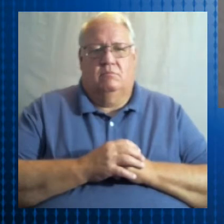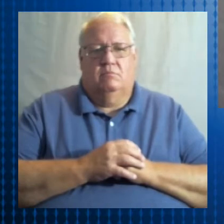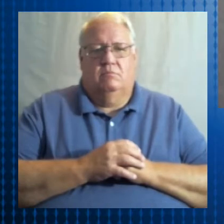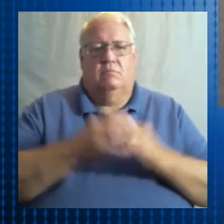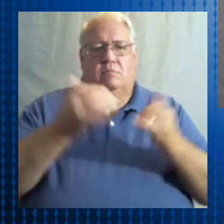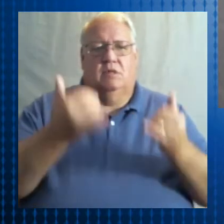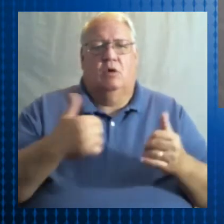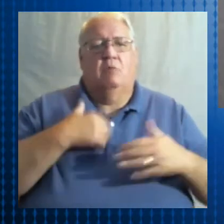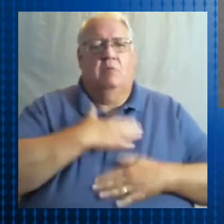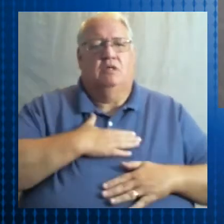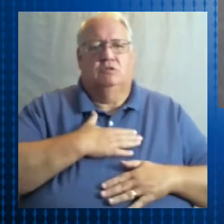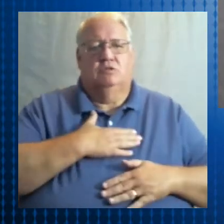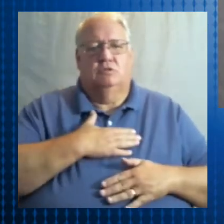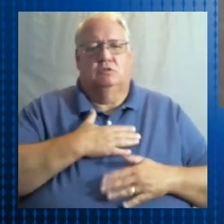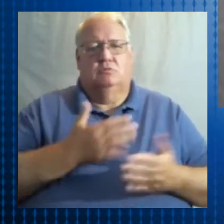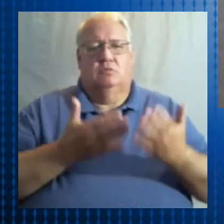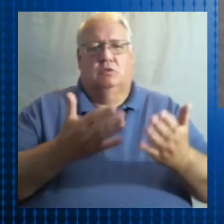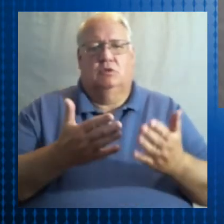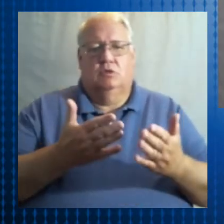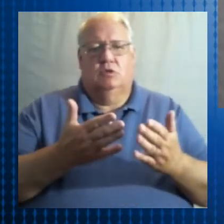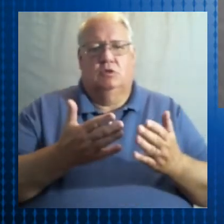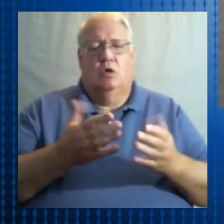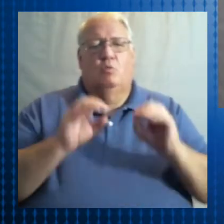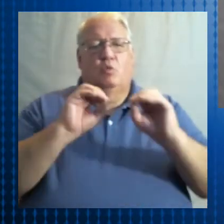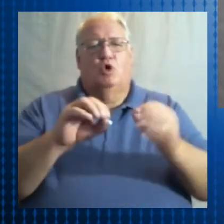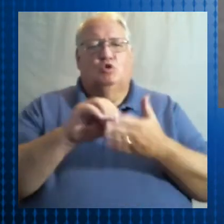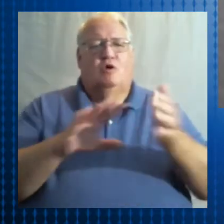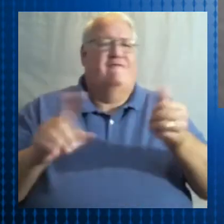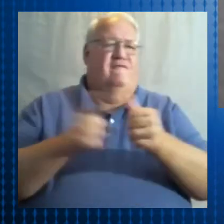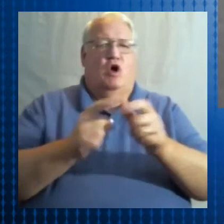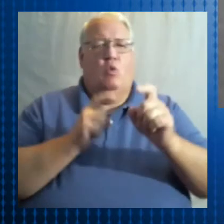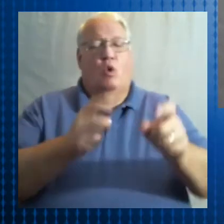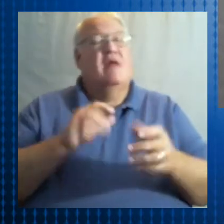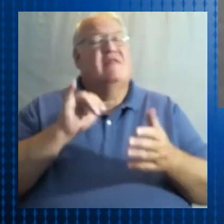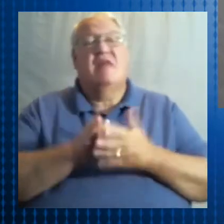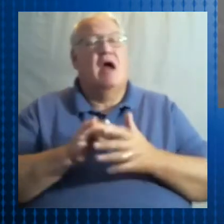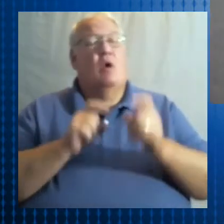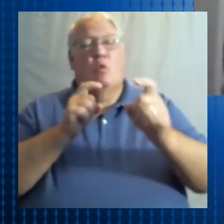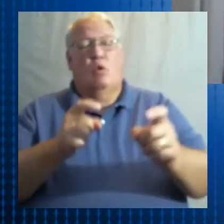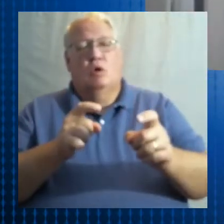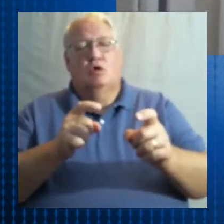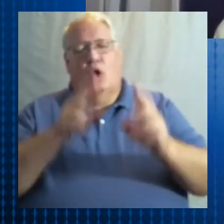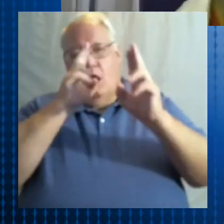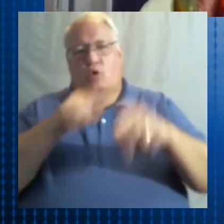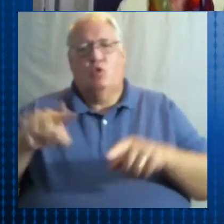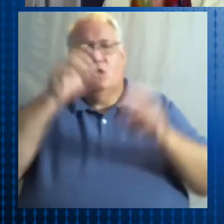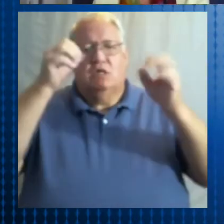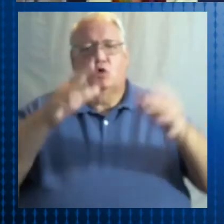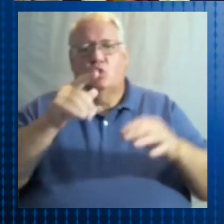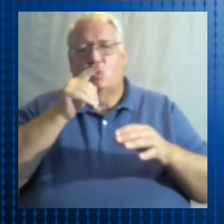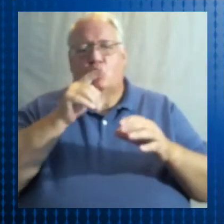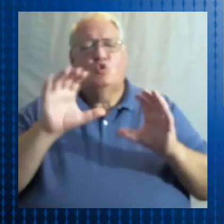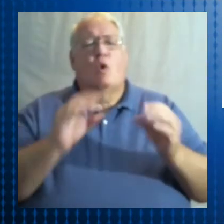Now I am pleased to present the Putting Students First Award. This award was created to honor those educators who go beyond the call of duty